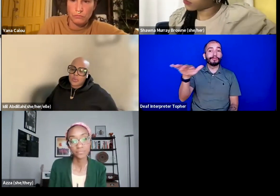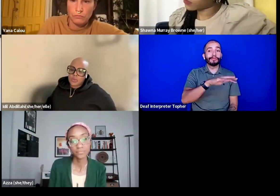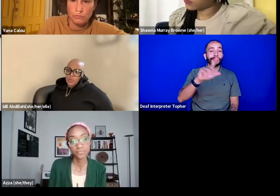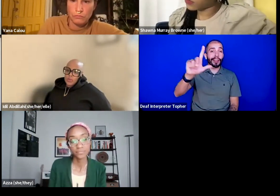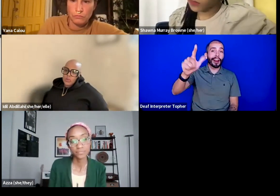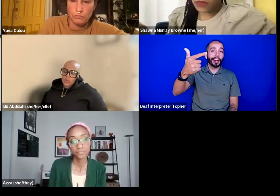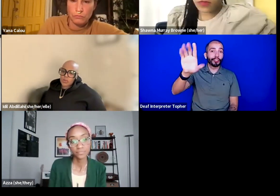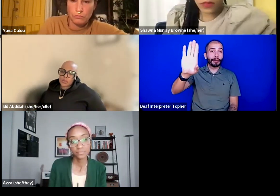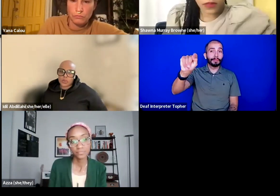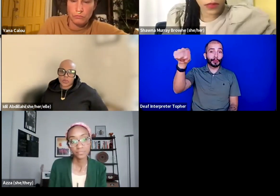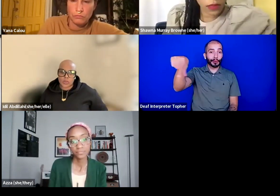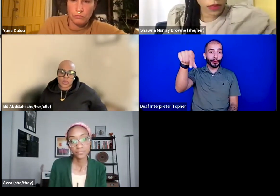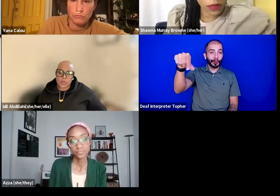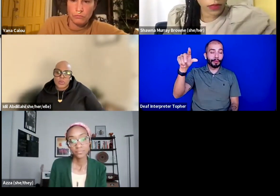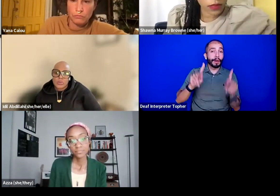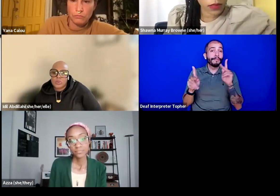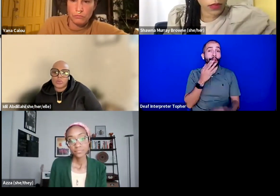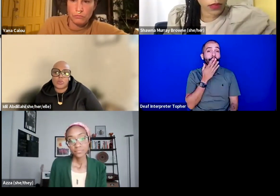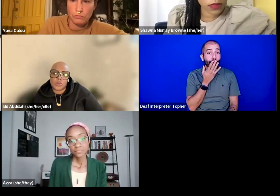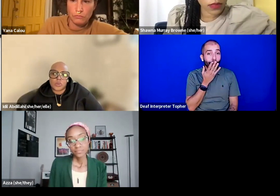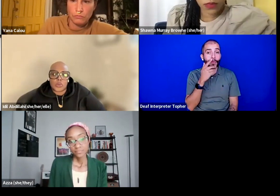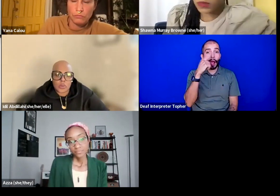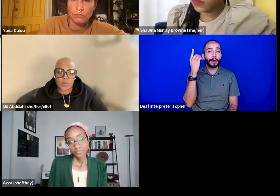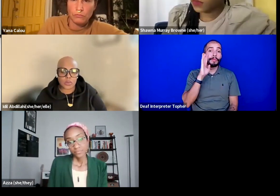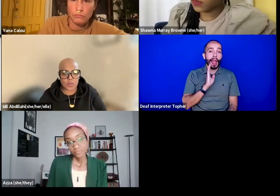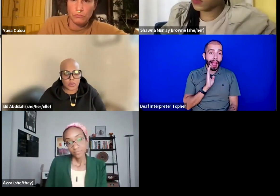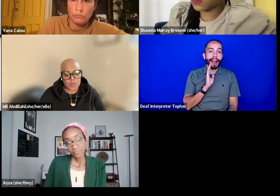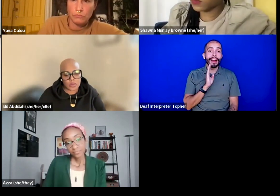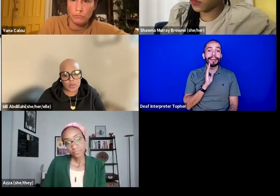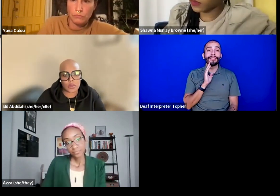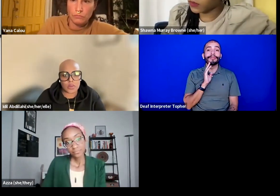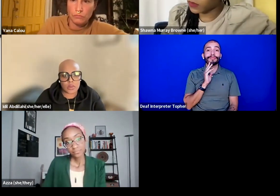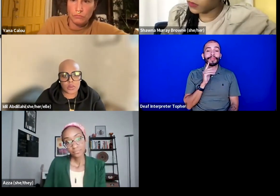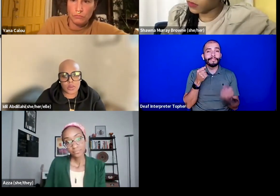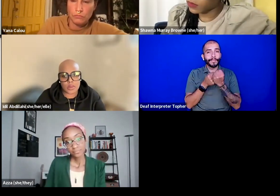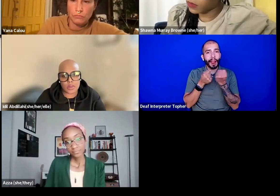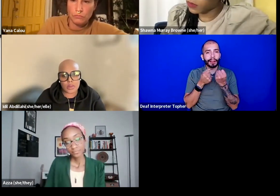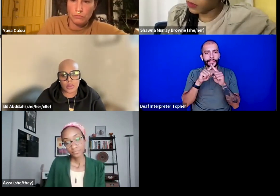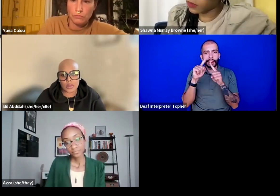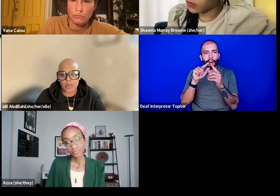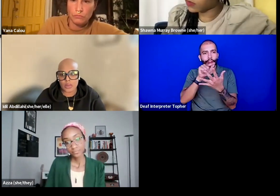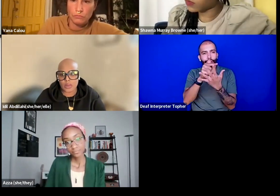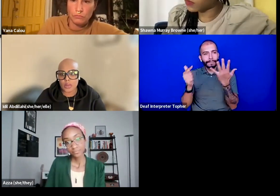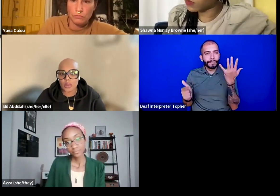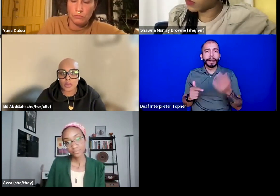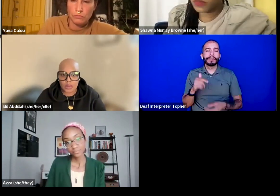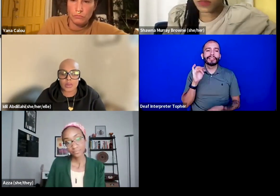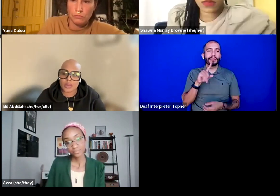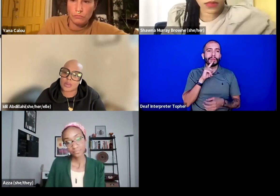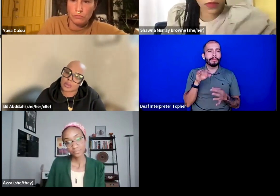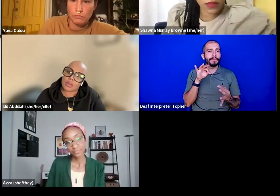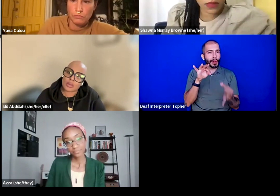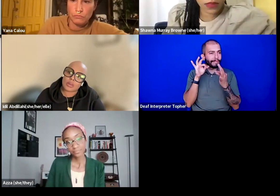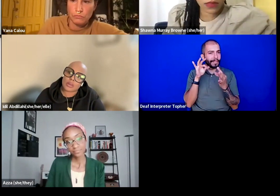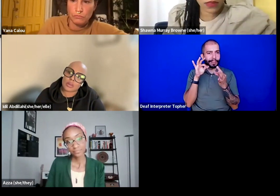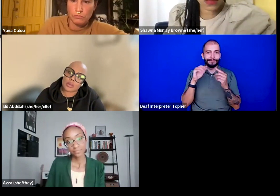the need for alternatives. So I think this is a perfect segue to turn to you, Idil, to